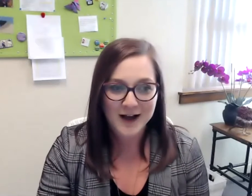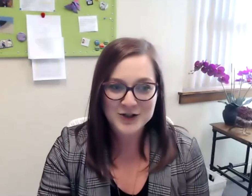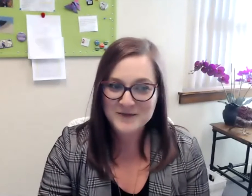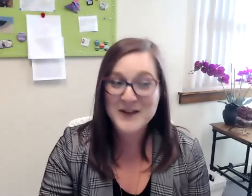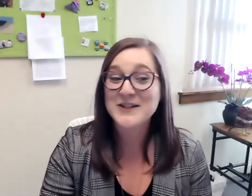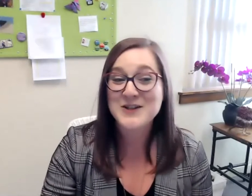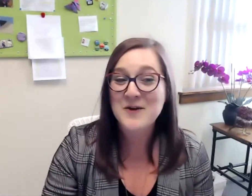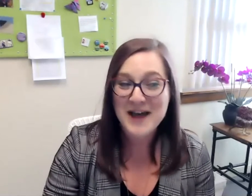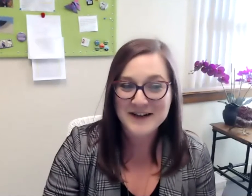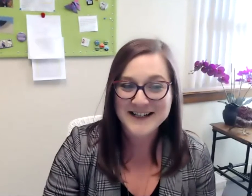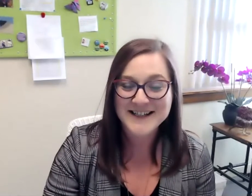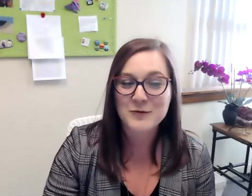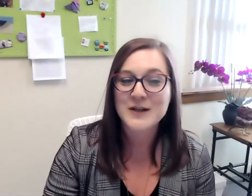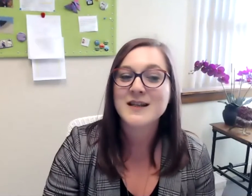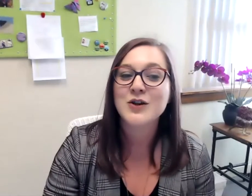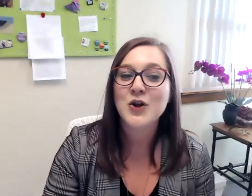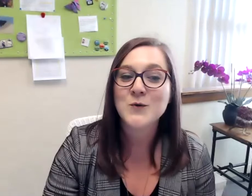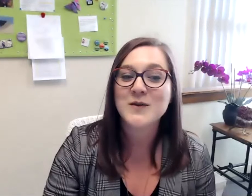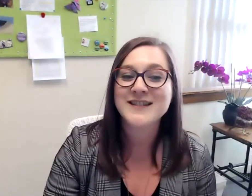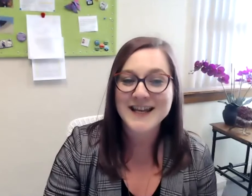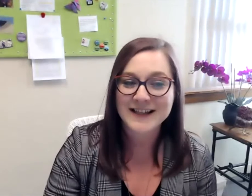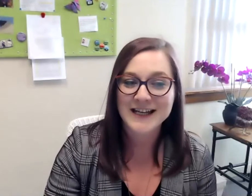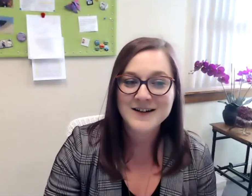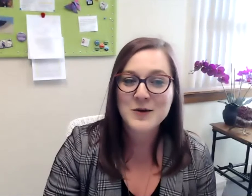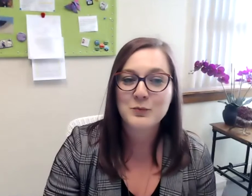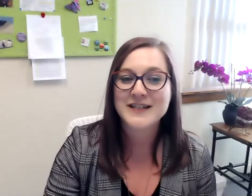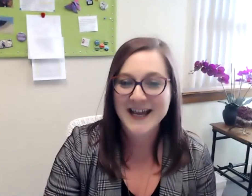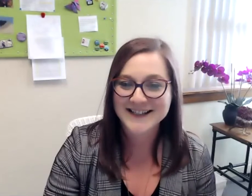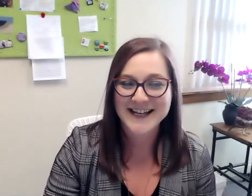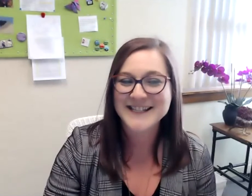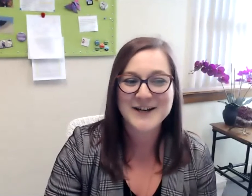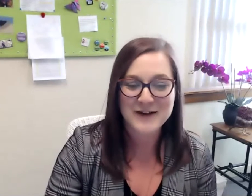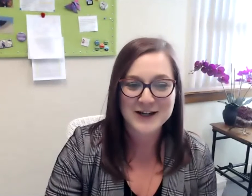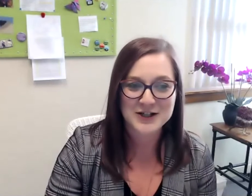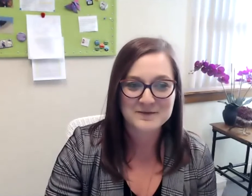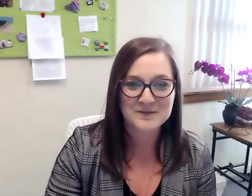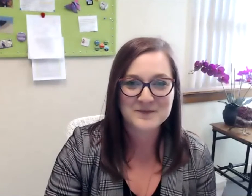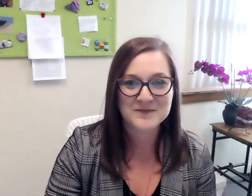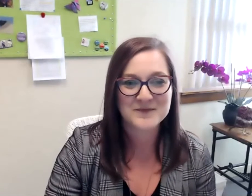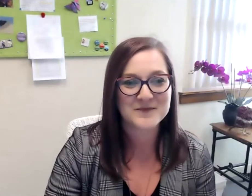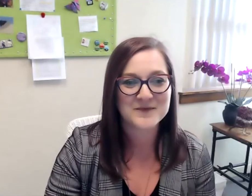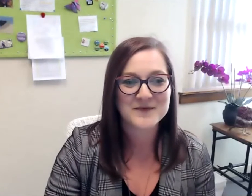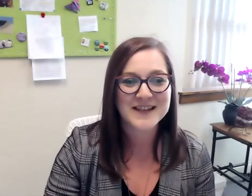Saline wash. There is no evidence that rinsing your nose with saline protects against infection.